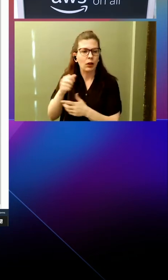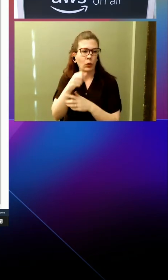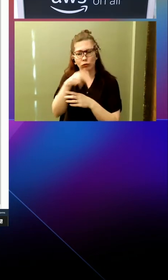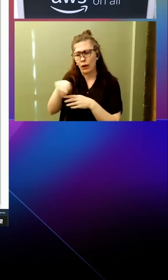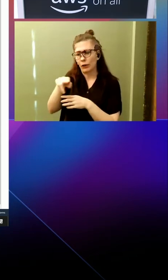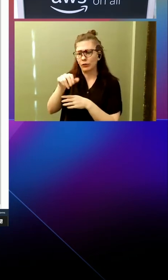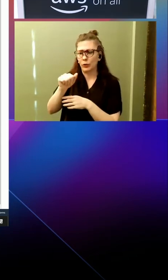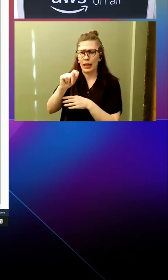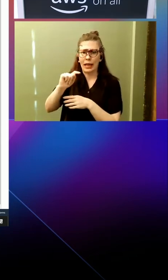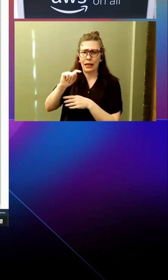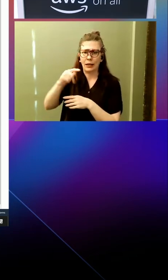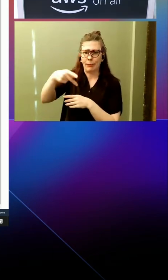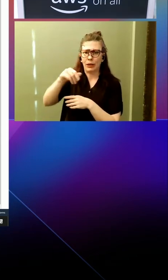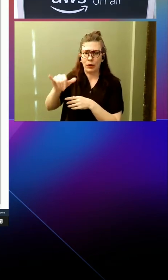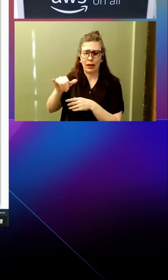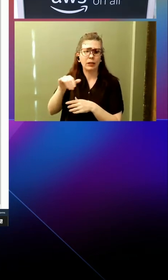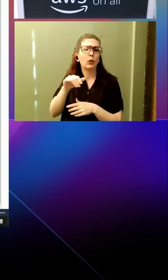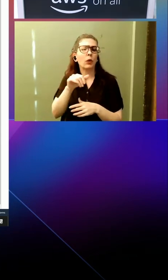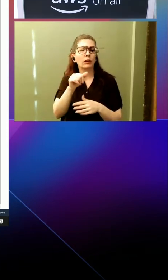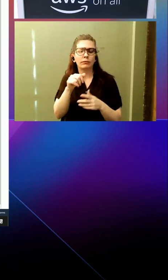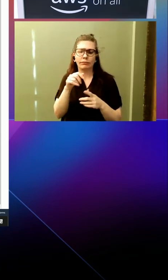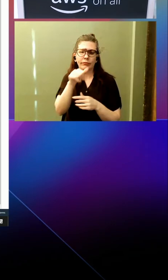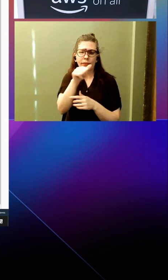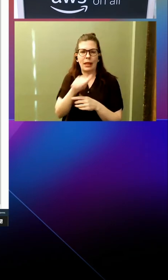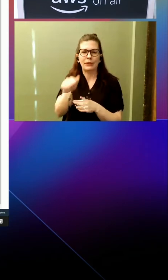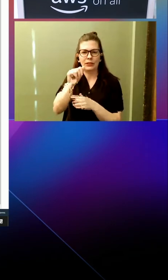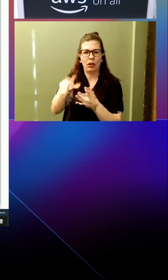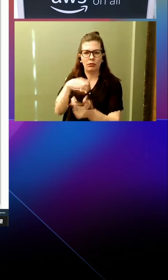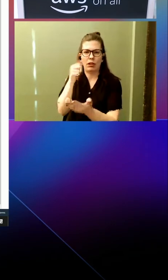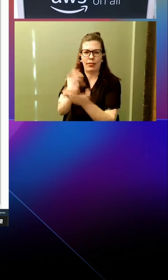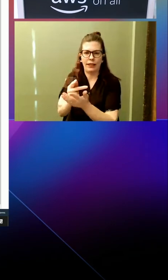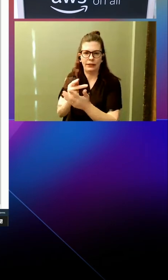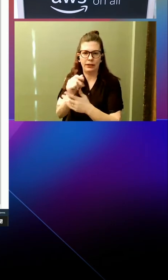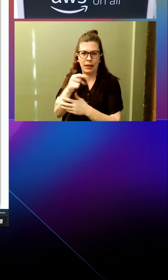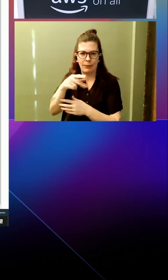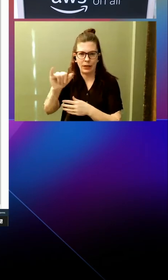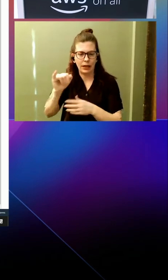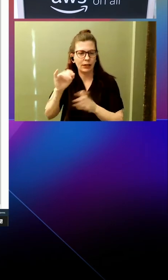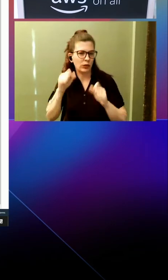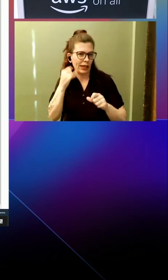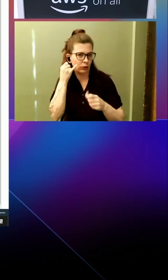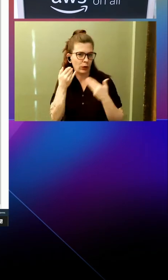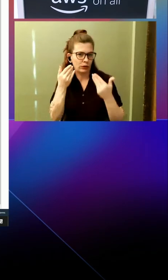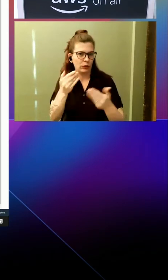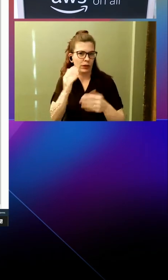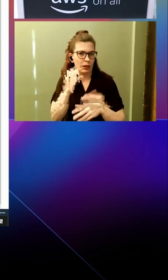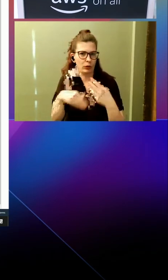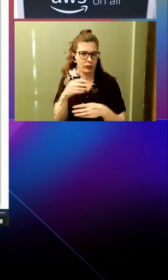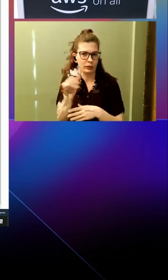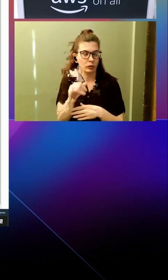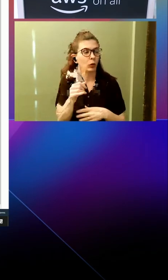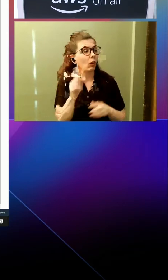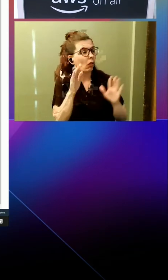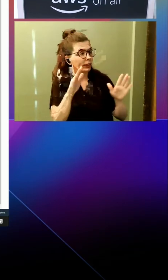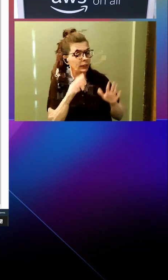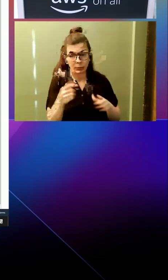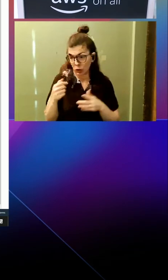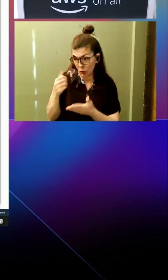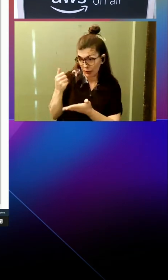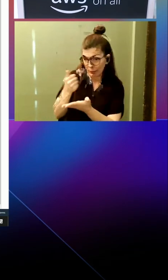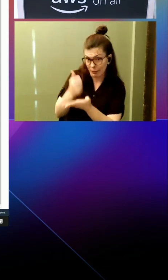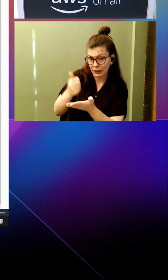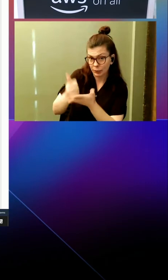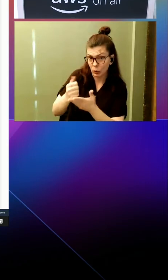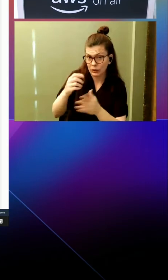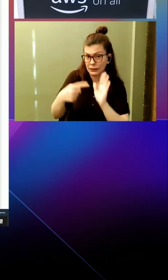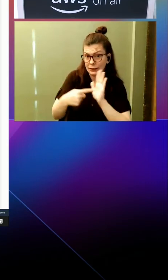Amazon Augmented AI. If you want a human review process going, you can do that as well. So awesome. You got a passport example there too? Yes, let